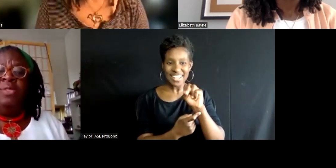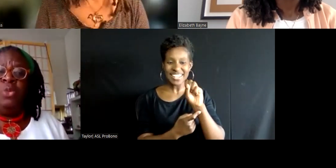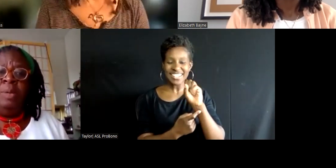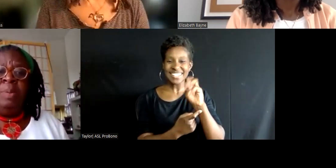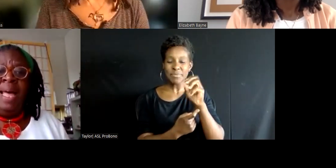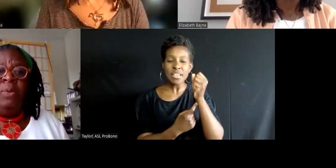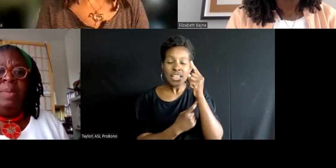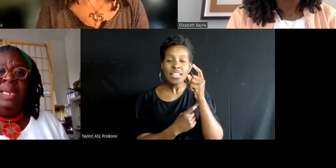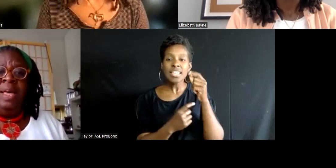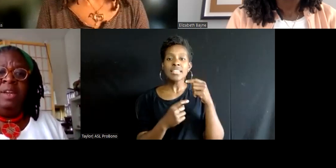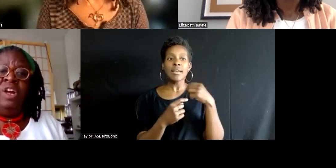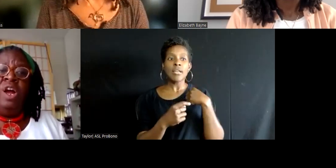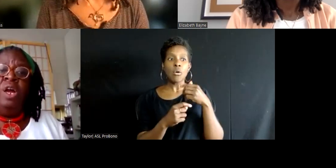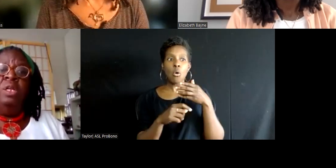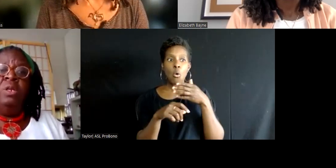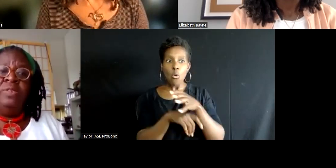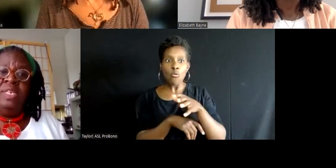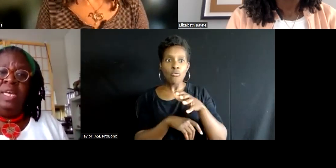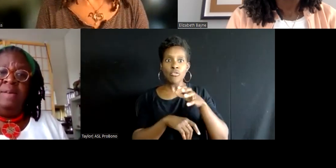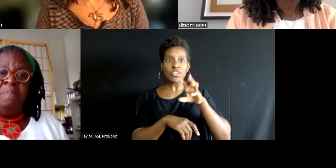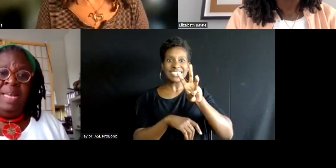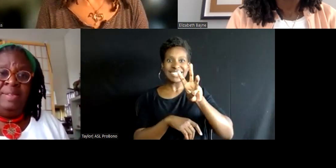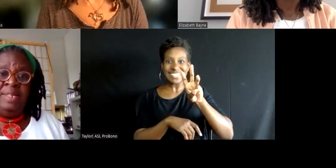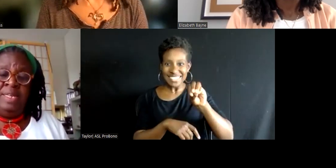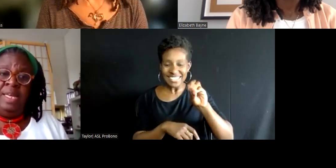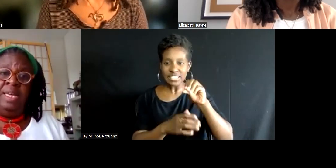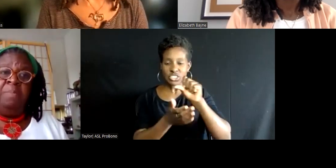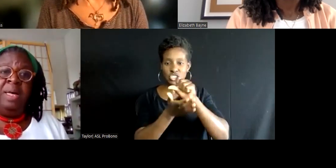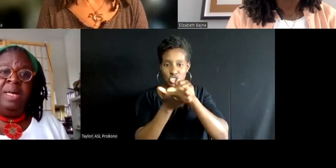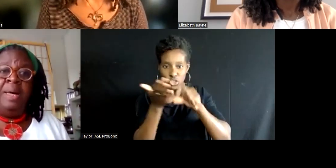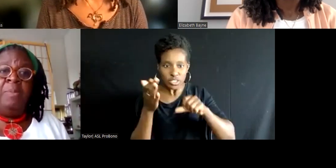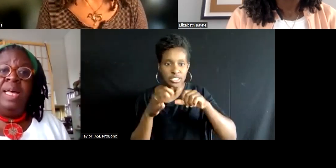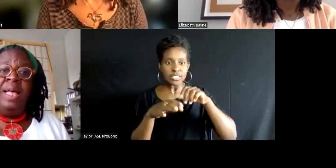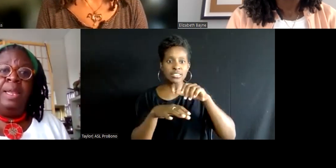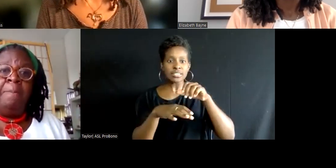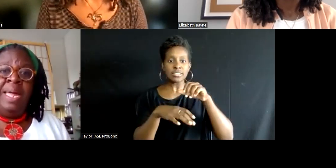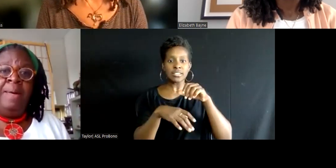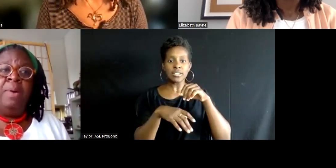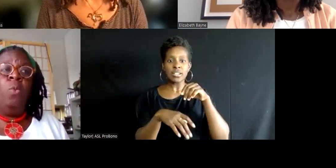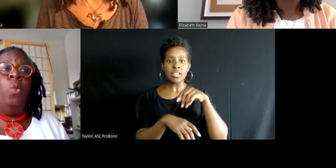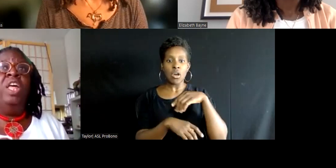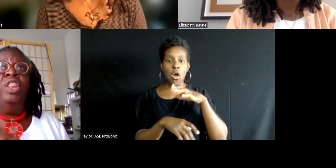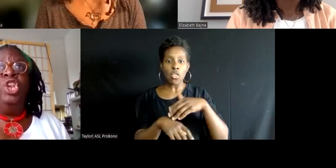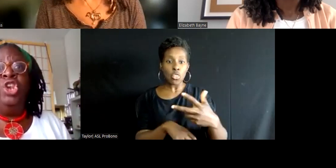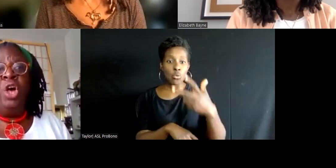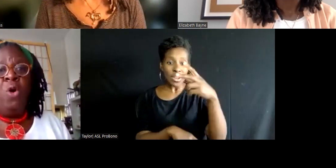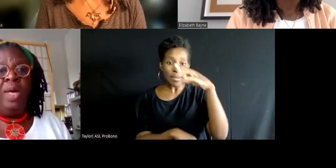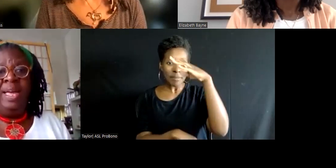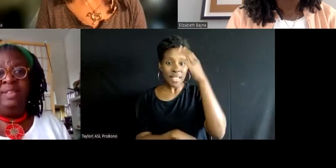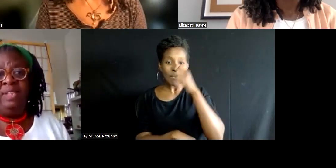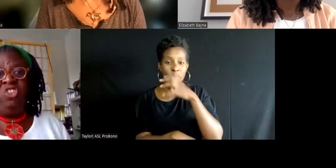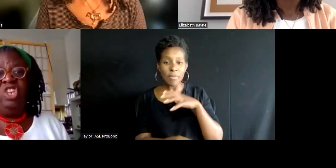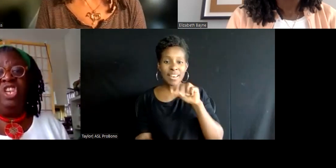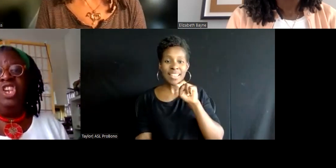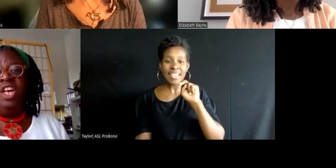surgeries on 3 Black women, Annika, Lucy, and Betsy in Montgomery, Alabama, with